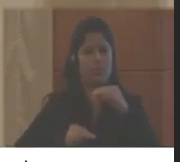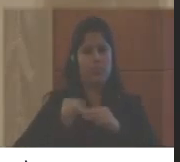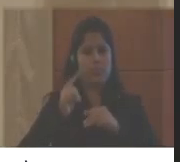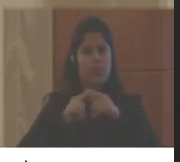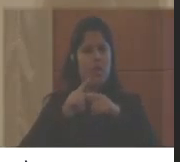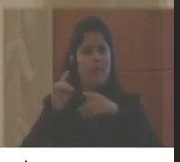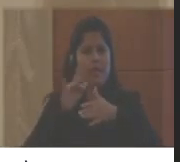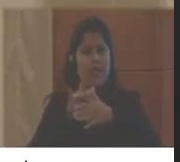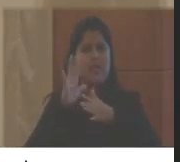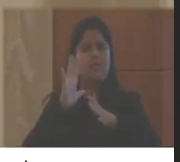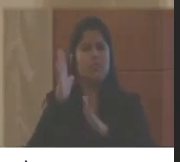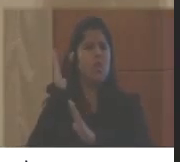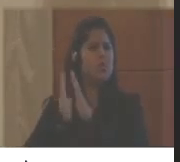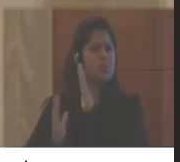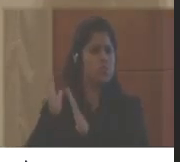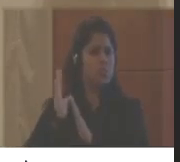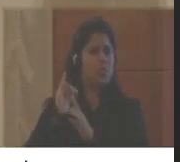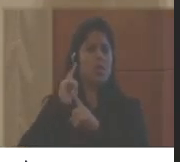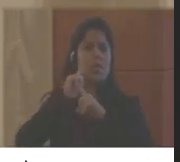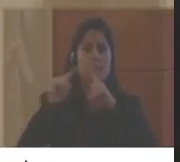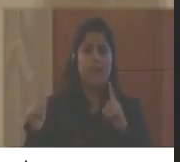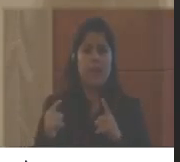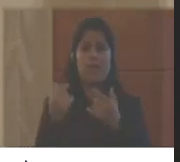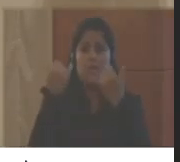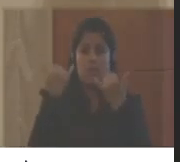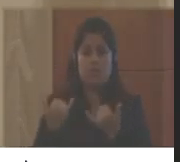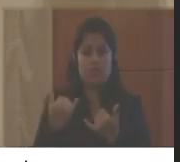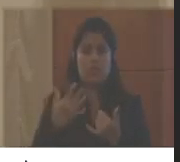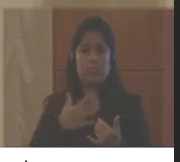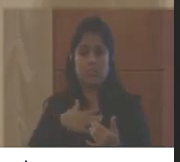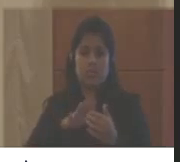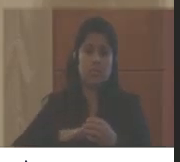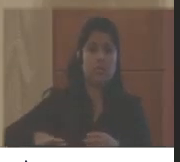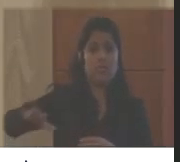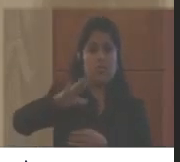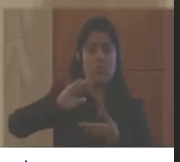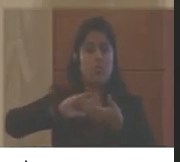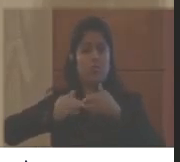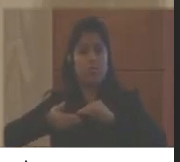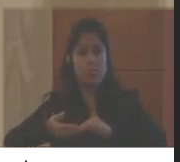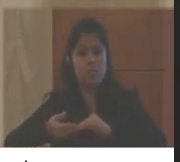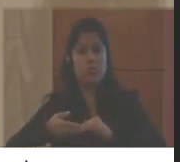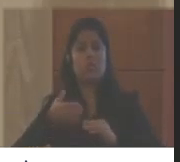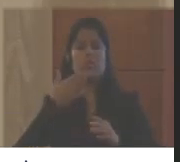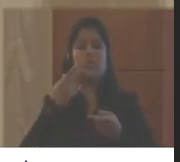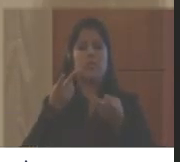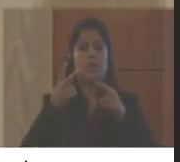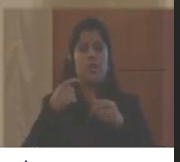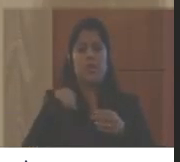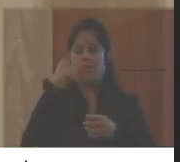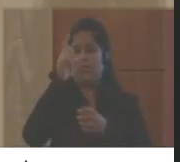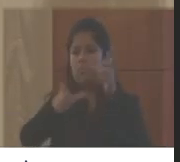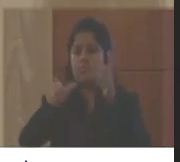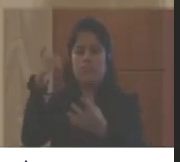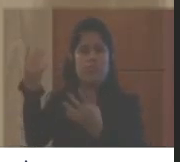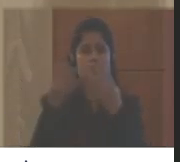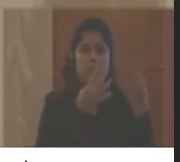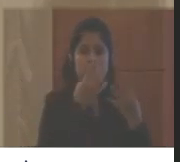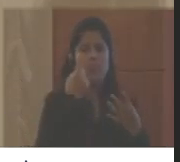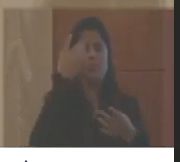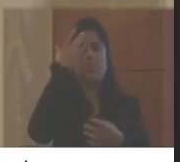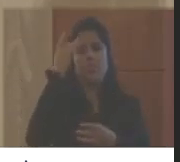begin to regulate and localize what the law mandates. And so in Colombia, we are